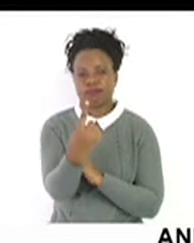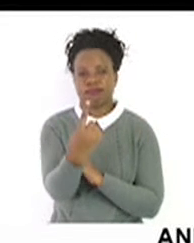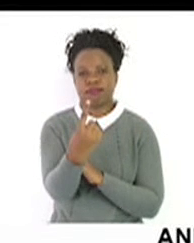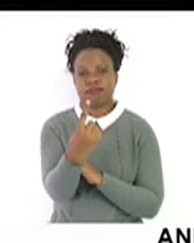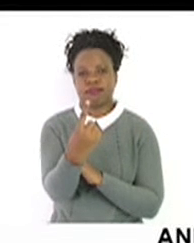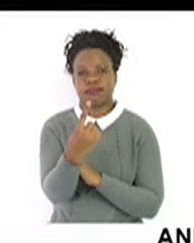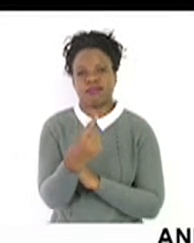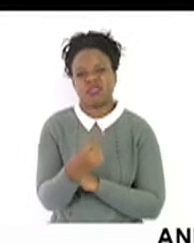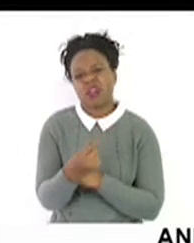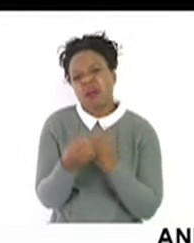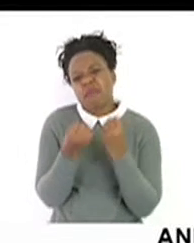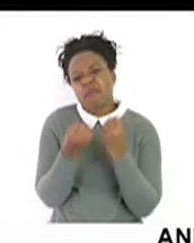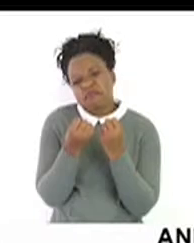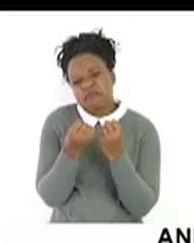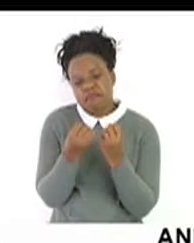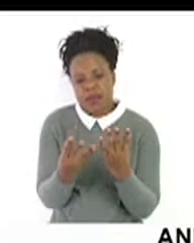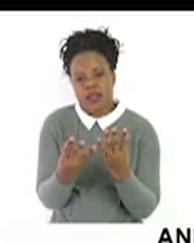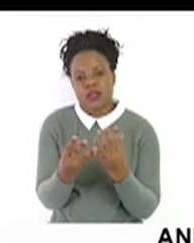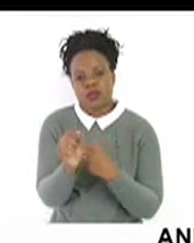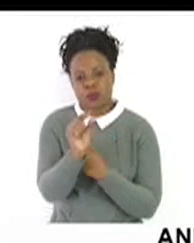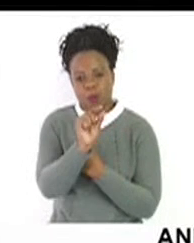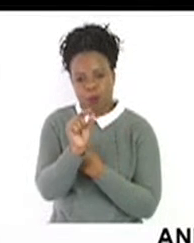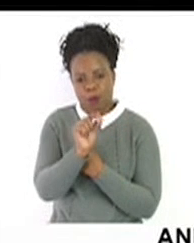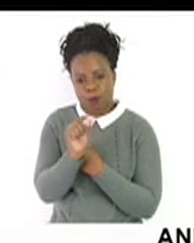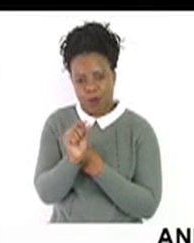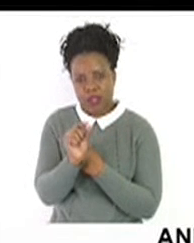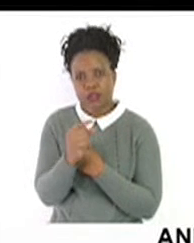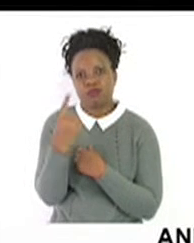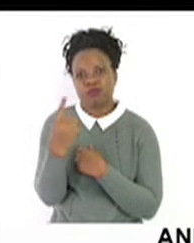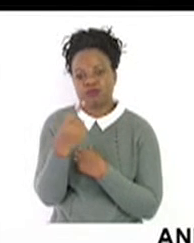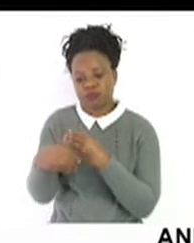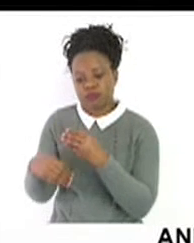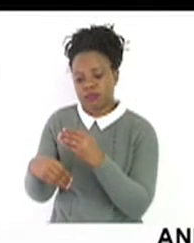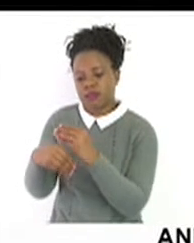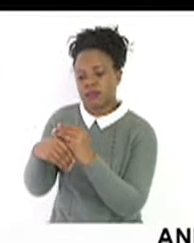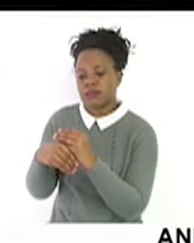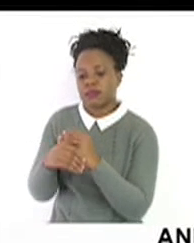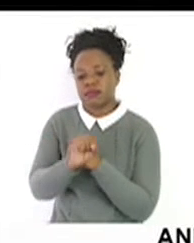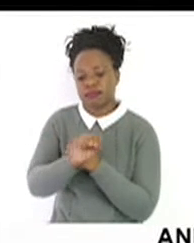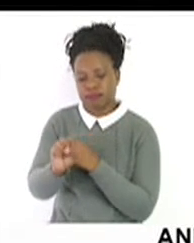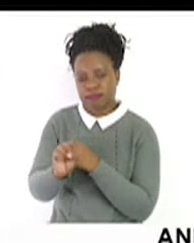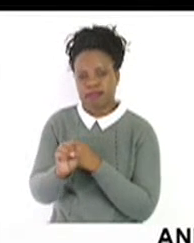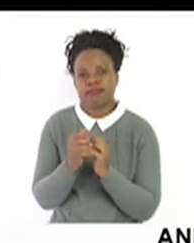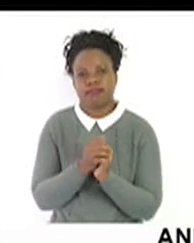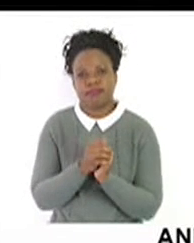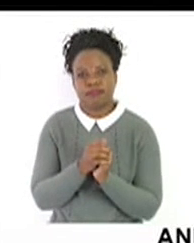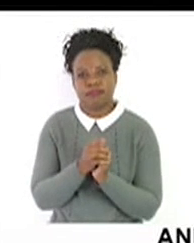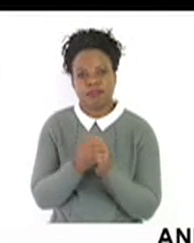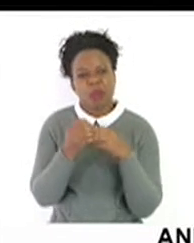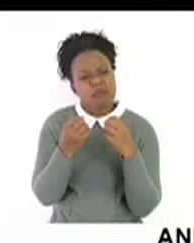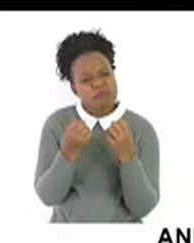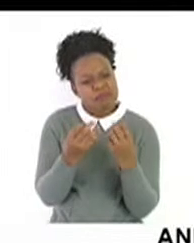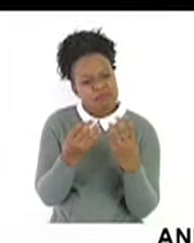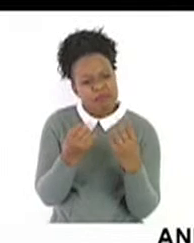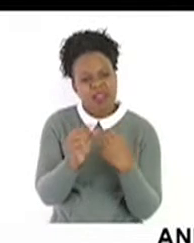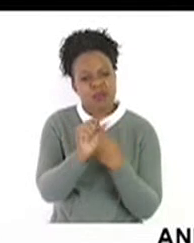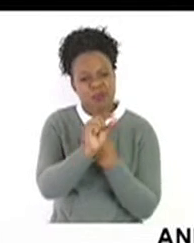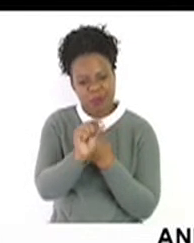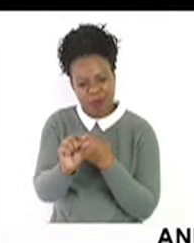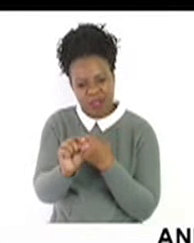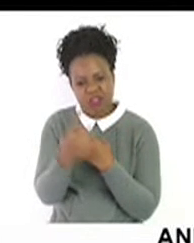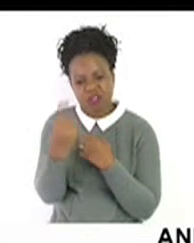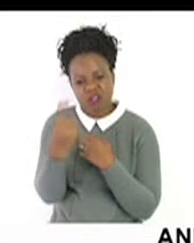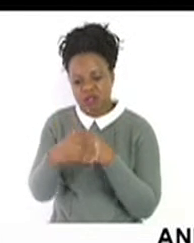Most words simply take the S in their plural forms. Most of them, if you look, they take an